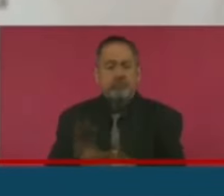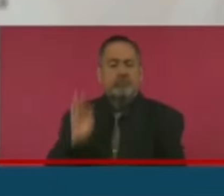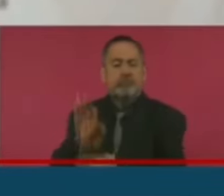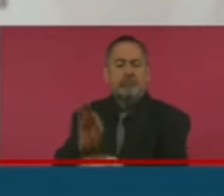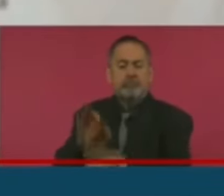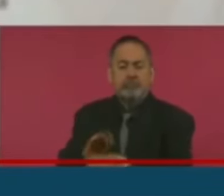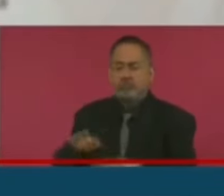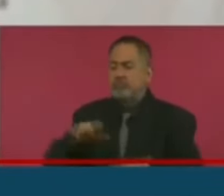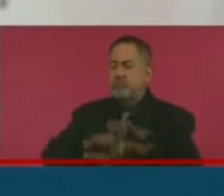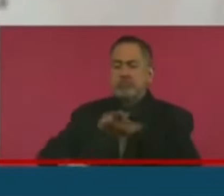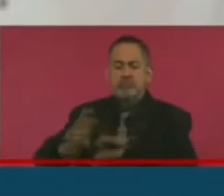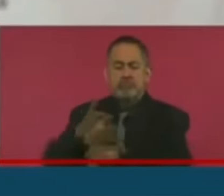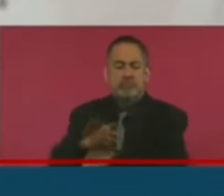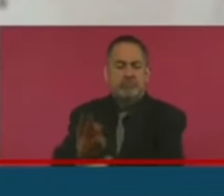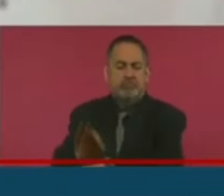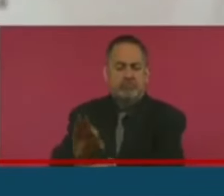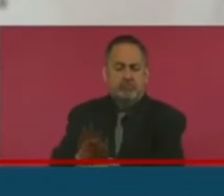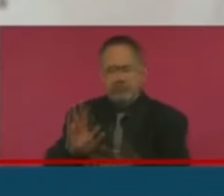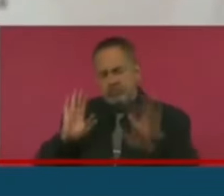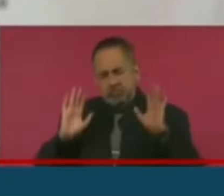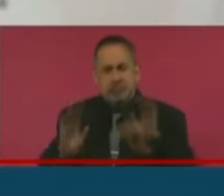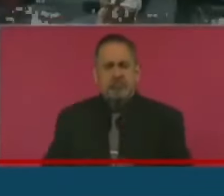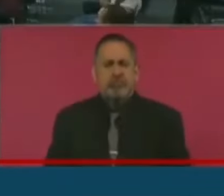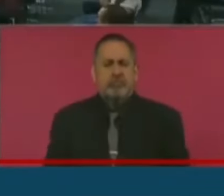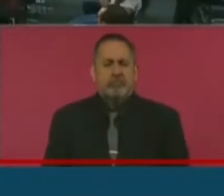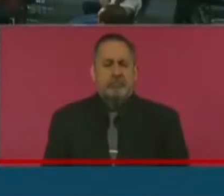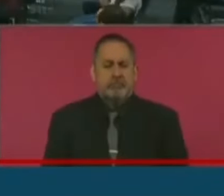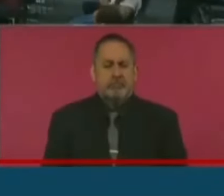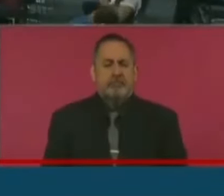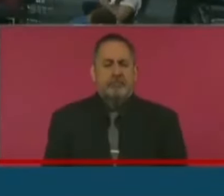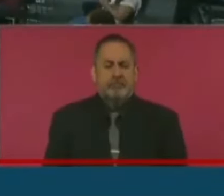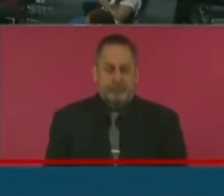I think that it will take time.